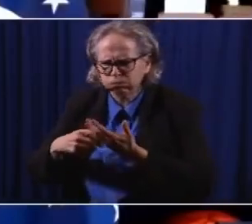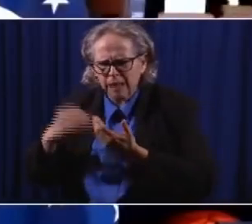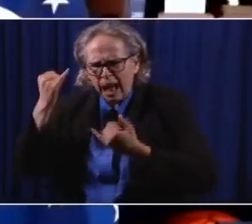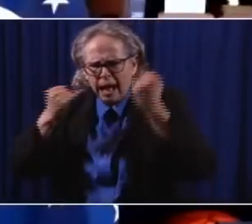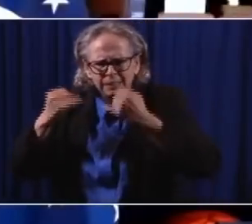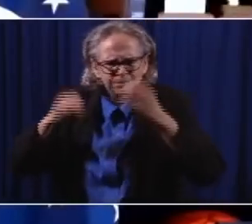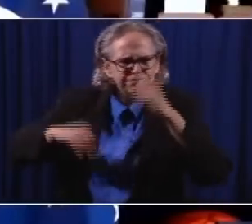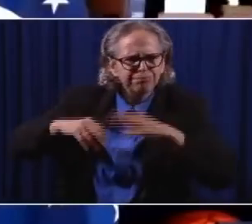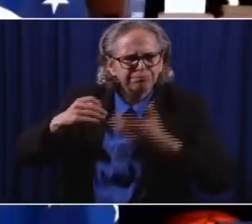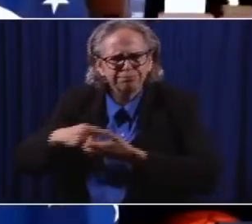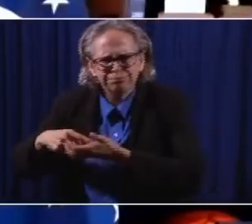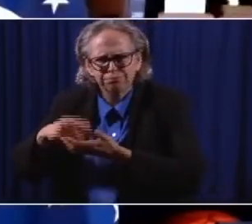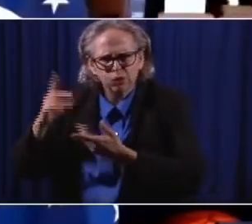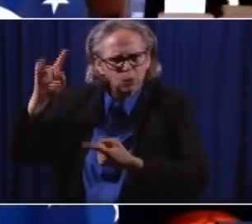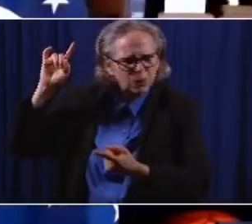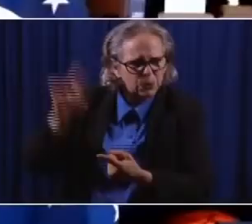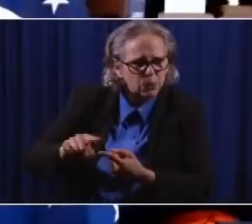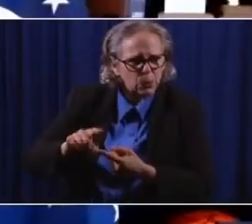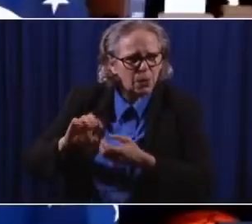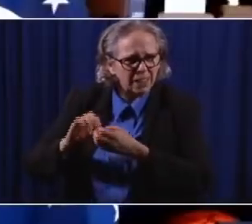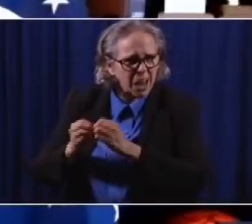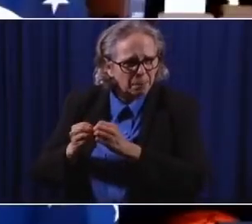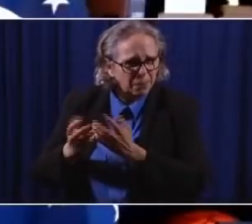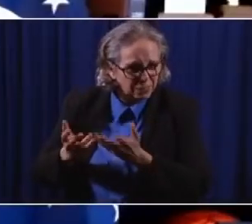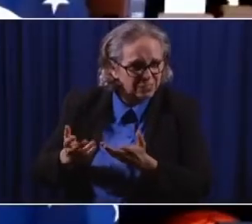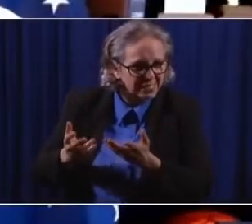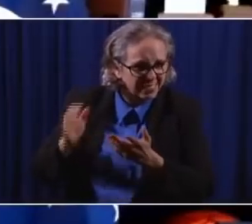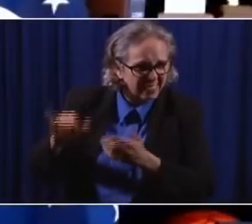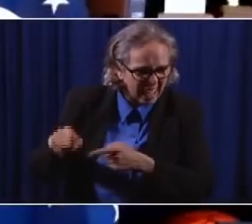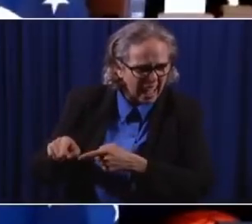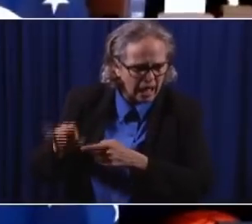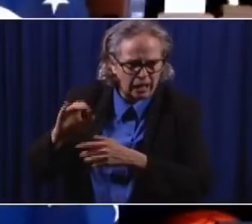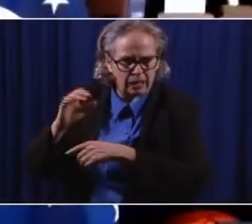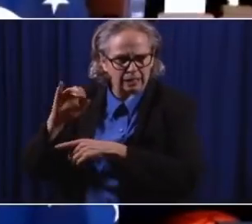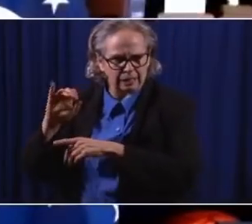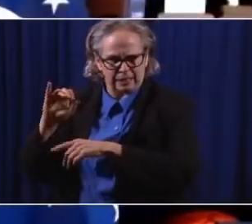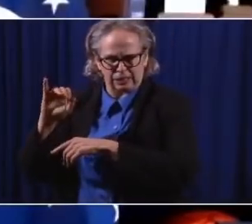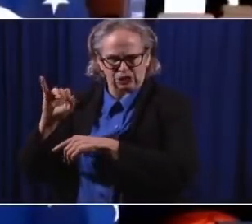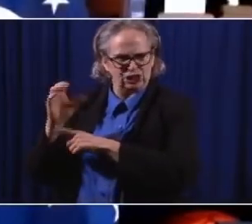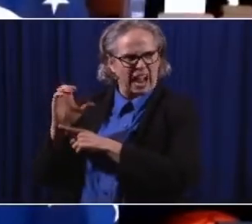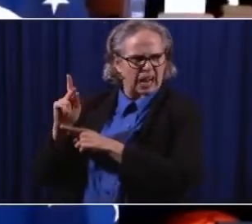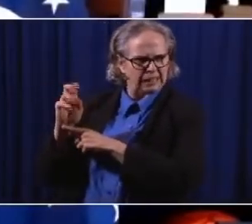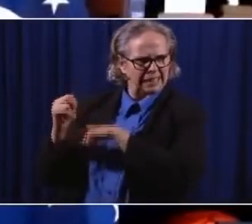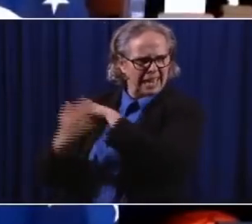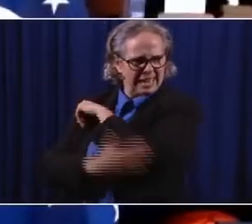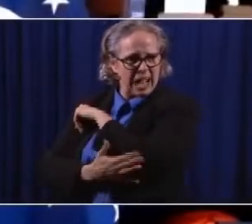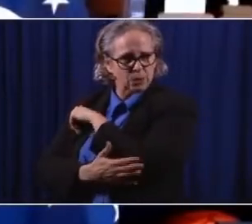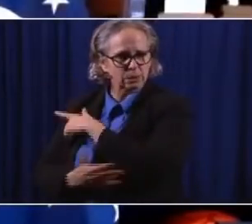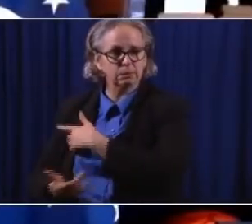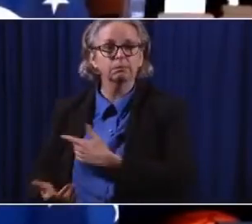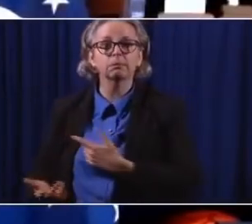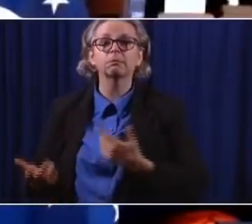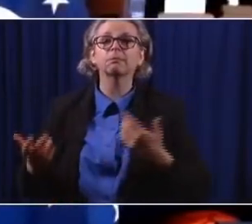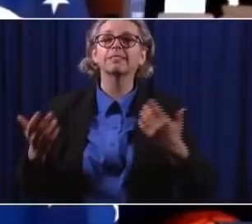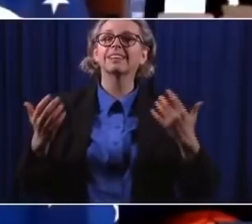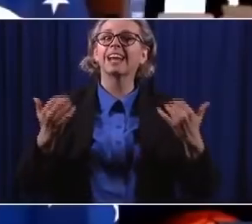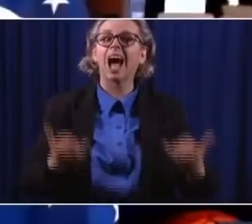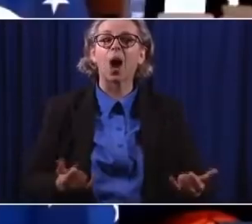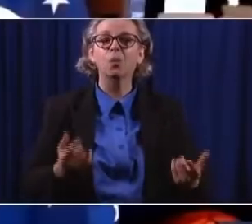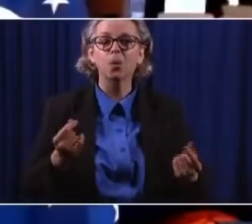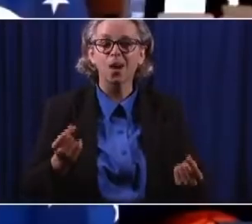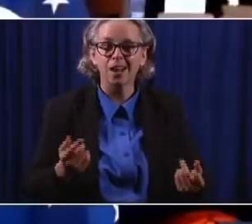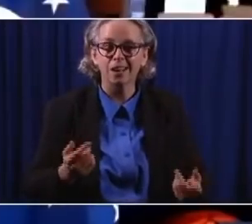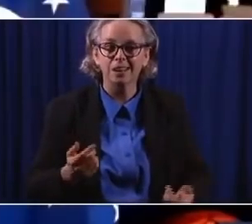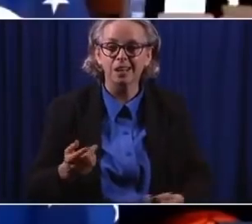on a little bit of a lighter side, but effective side, particularly when you hear Governor Christie's story, it was a very compelling story